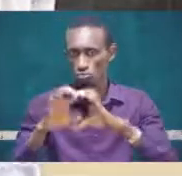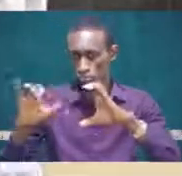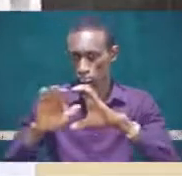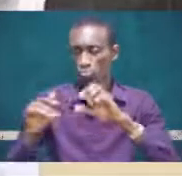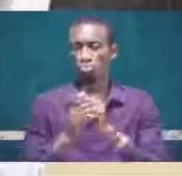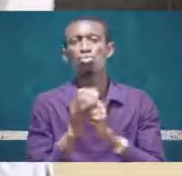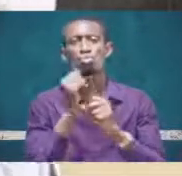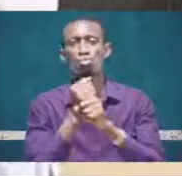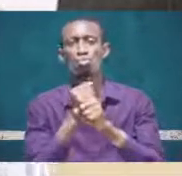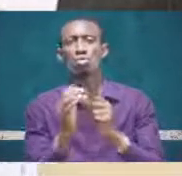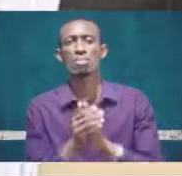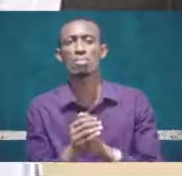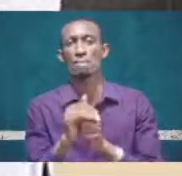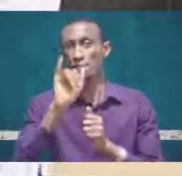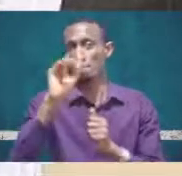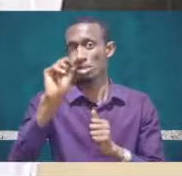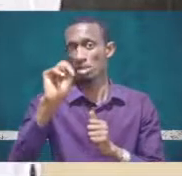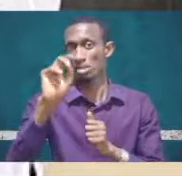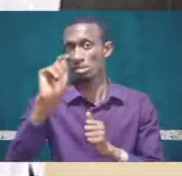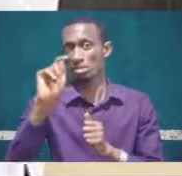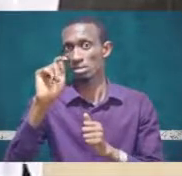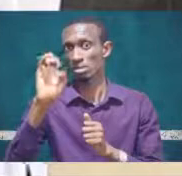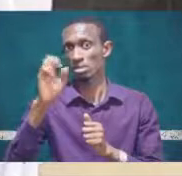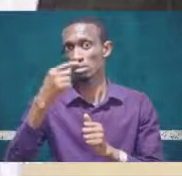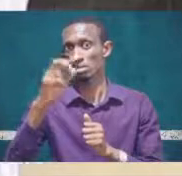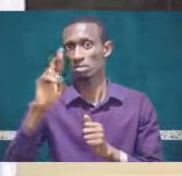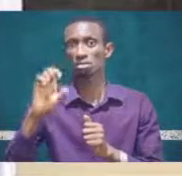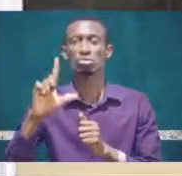evaluating the integral. Let's take